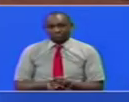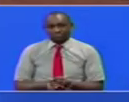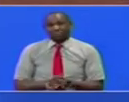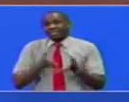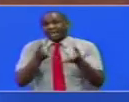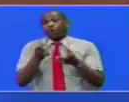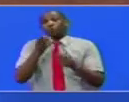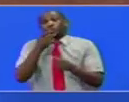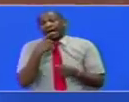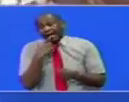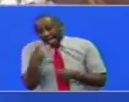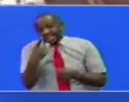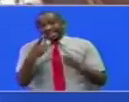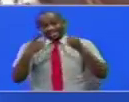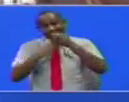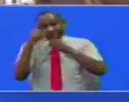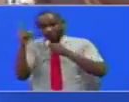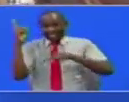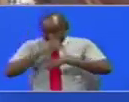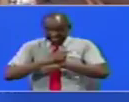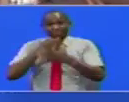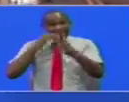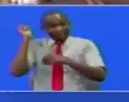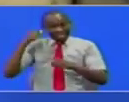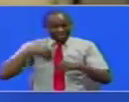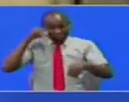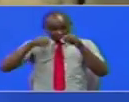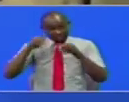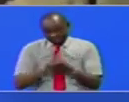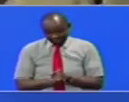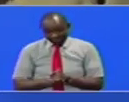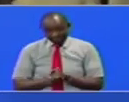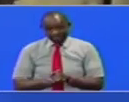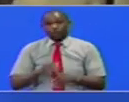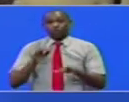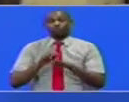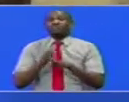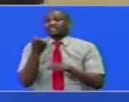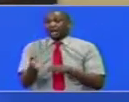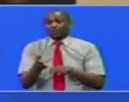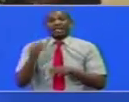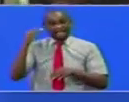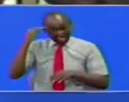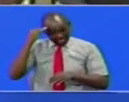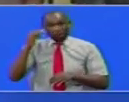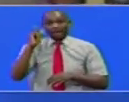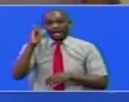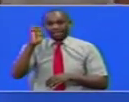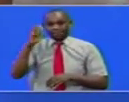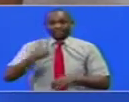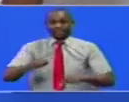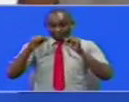with just 161 days before Kenyans head to the polls. Good afternoon, ladies and gentlemen. The head of the electoral